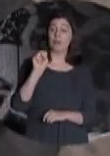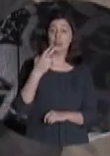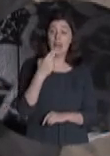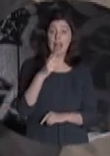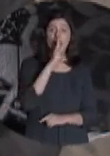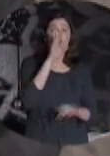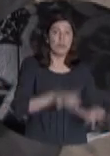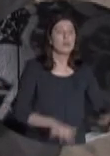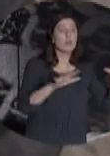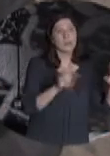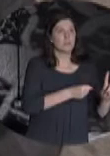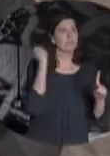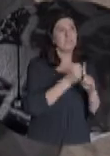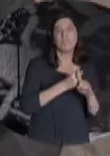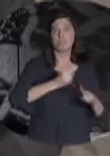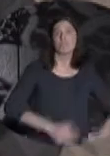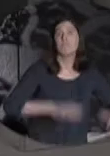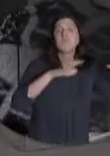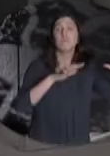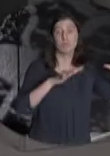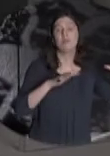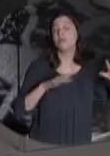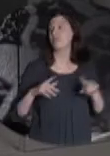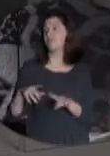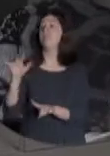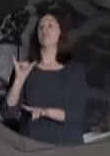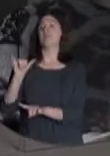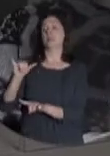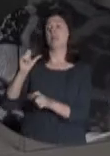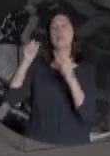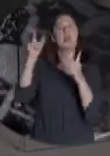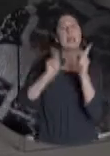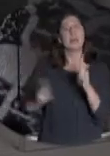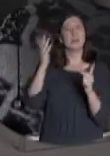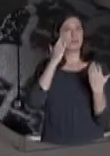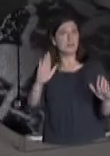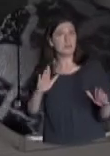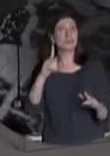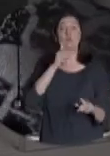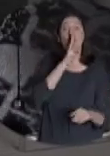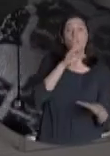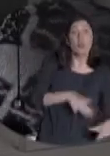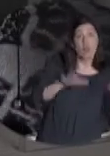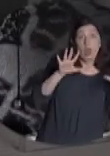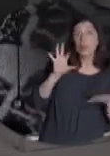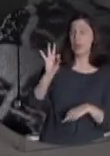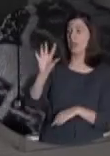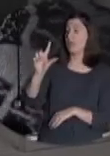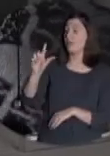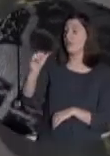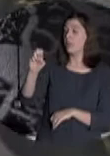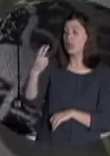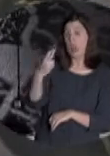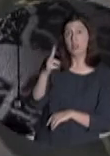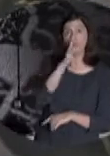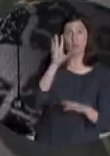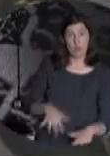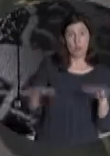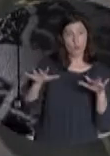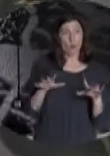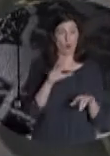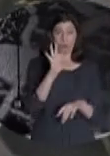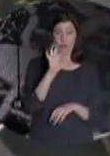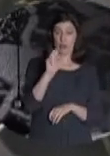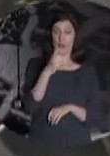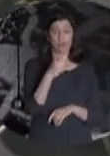time. Yeah, that's something I think a lot of people kind of get confused on, like what's Sure. flash flooding and what's flooding. Sure, absolutely. So flash is just kind of like the name